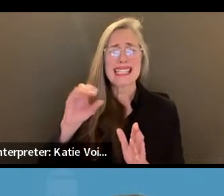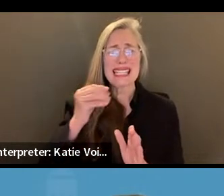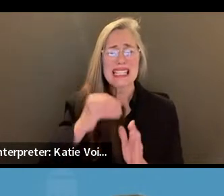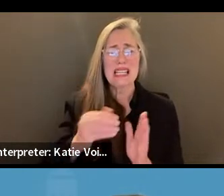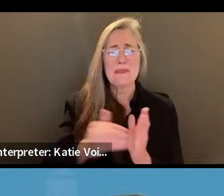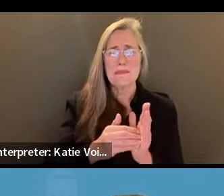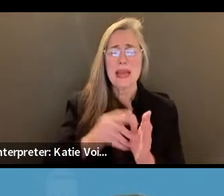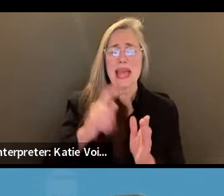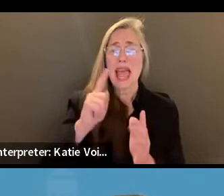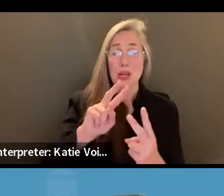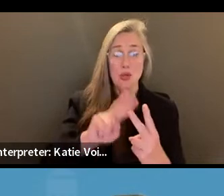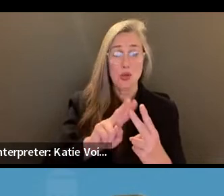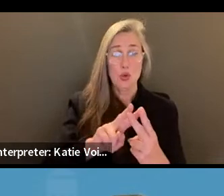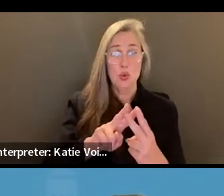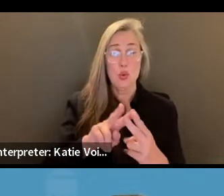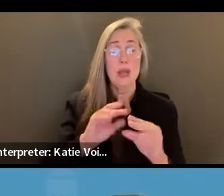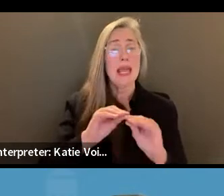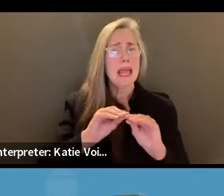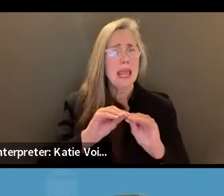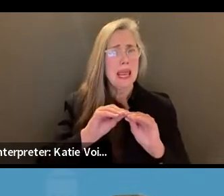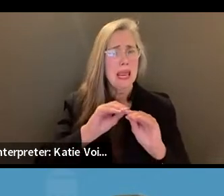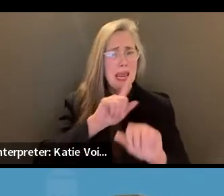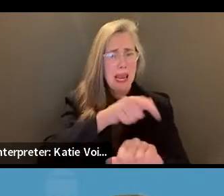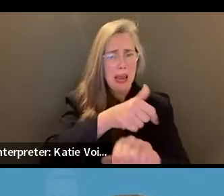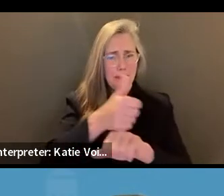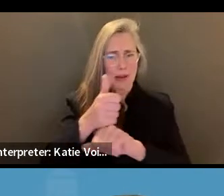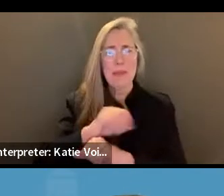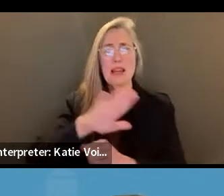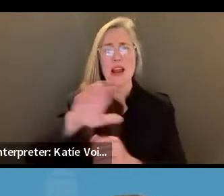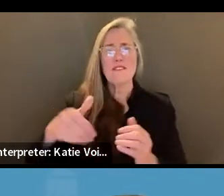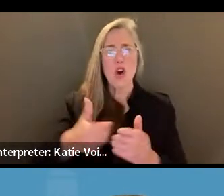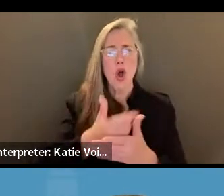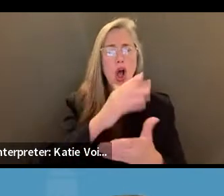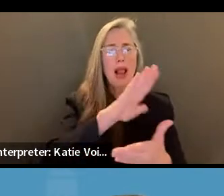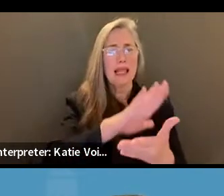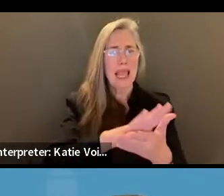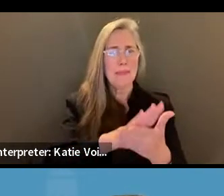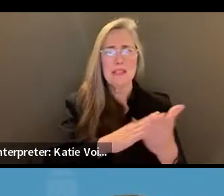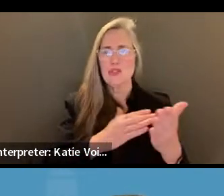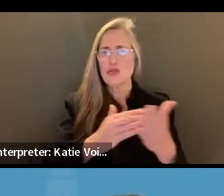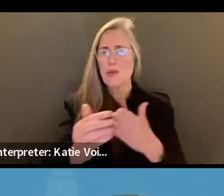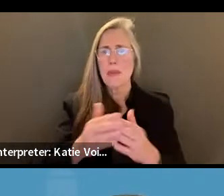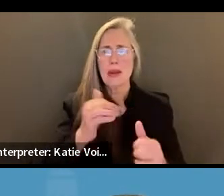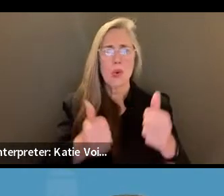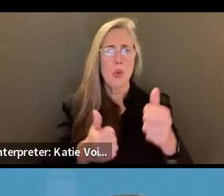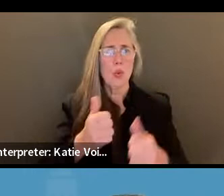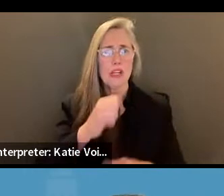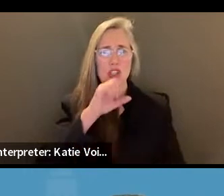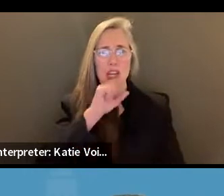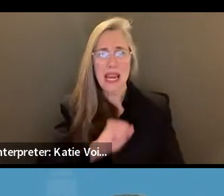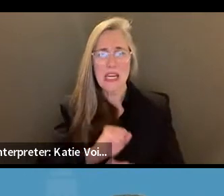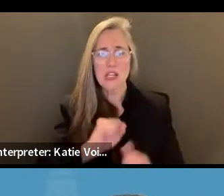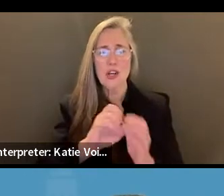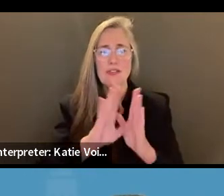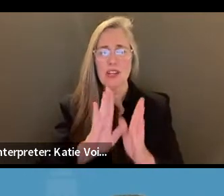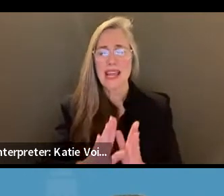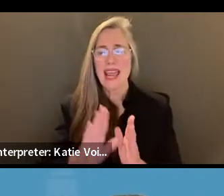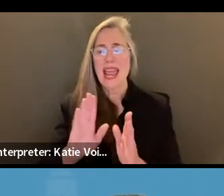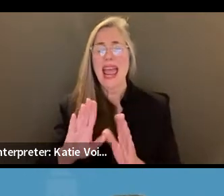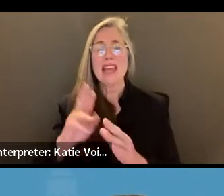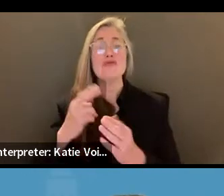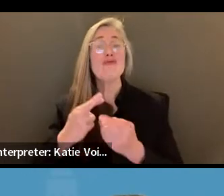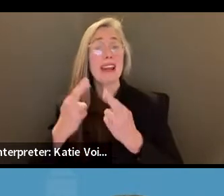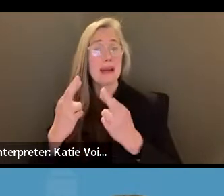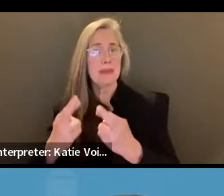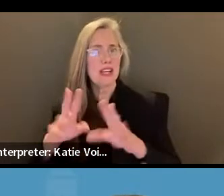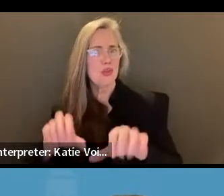campuses, across different ages of our students, and actionable recommendations,